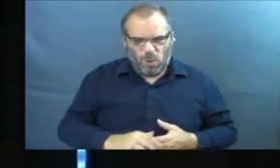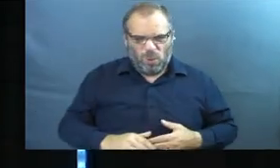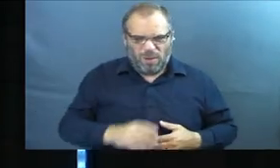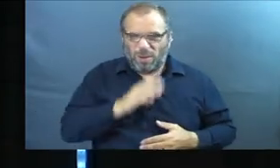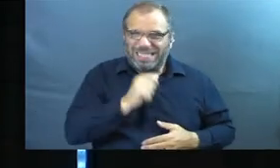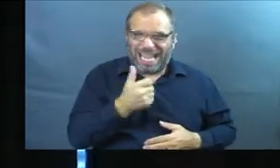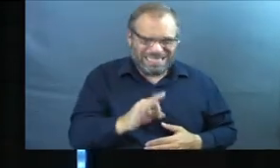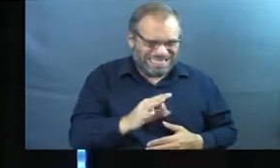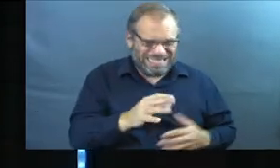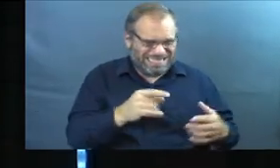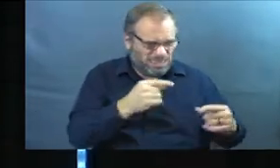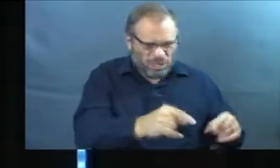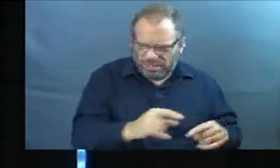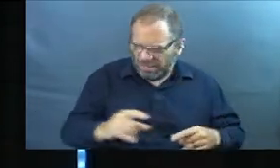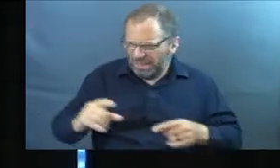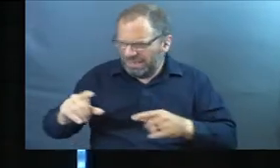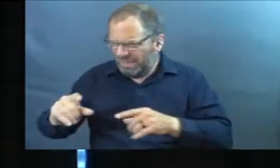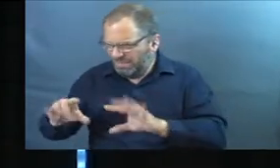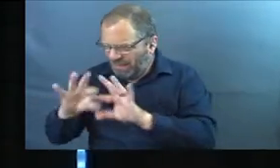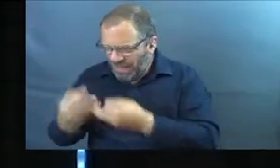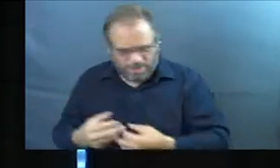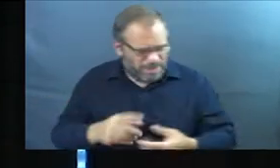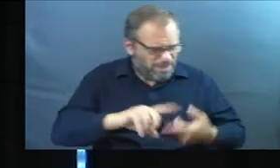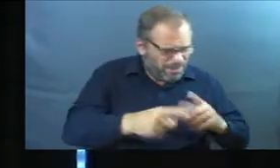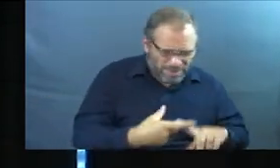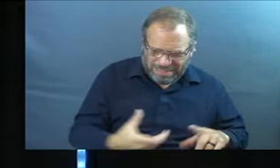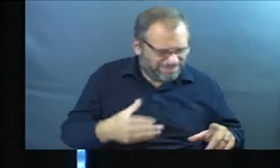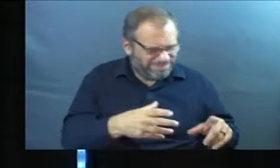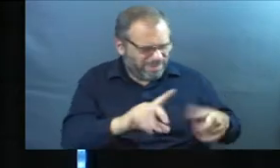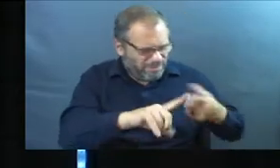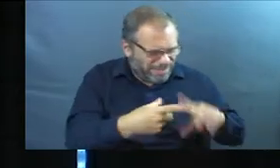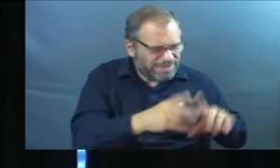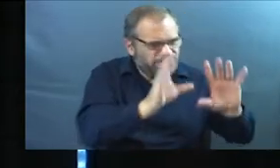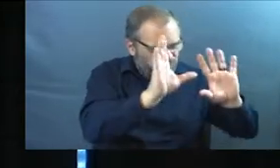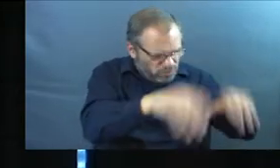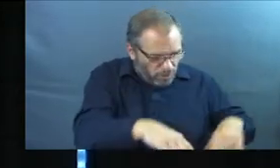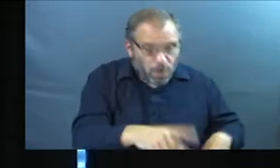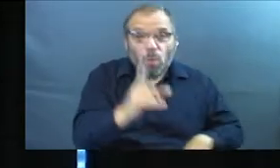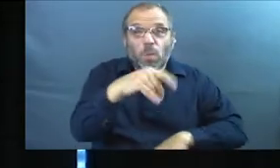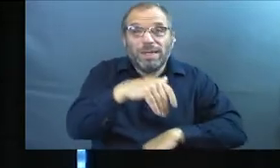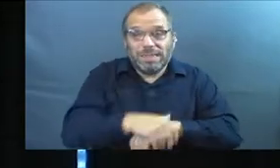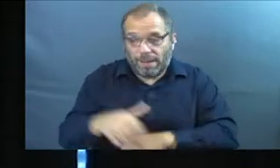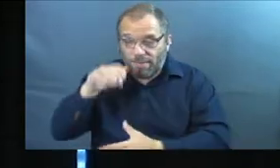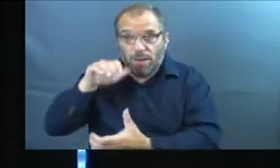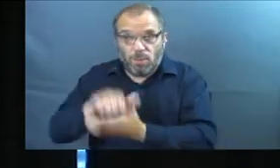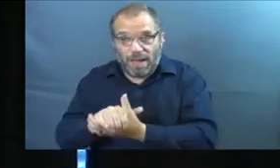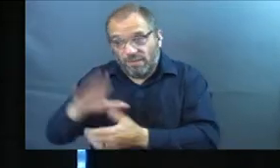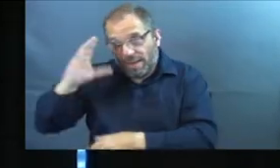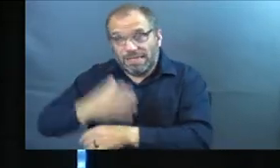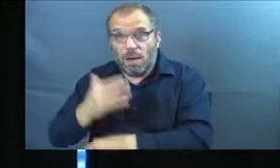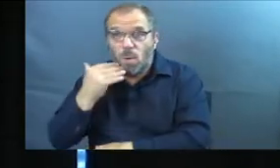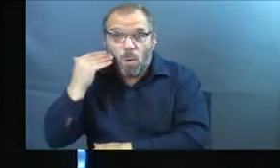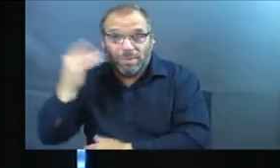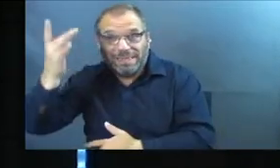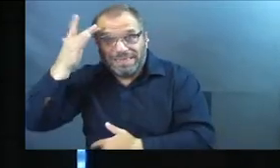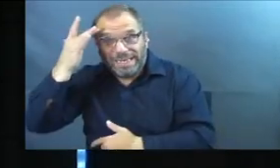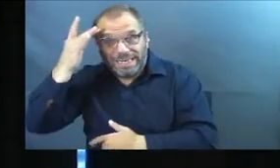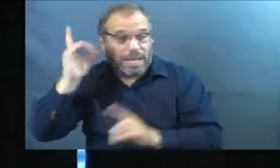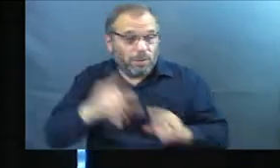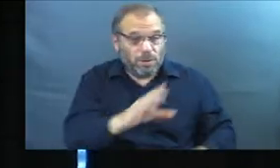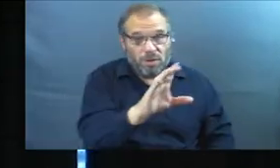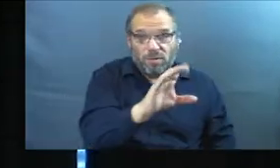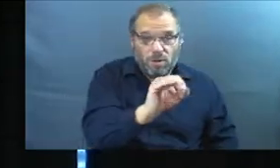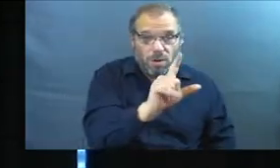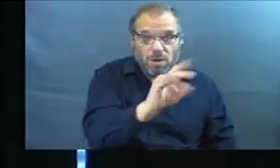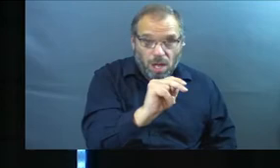weird place of kind of struggling with that and leaning more, landing more, like I'm going to spend time with my friends and away from home. Well, one night, Rachel and Liam were at home sick, and I went over to Colin